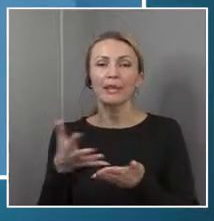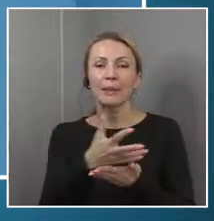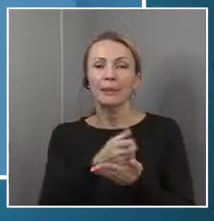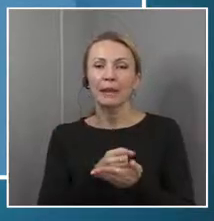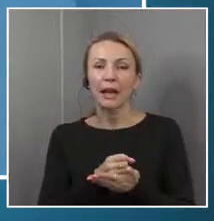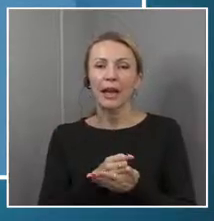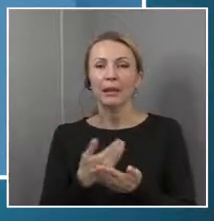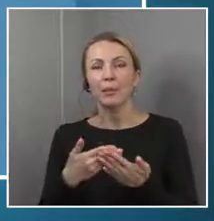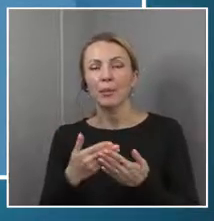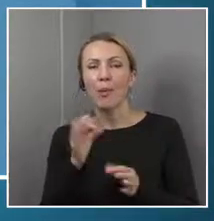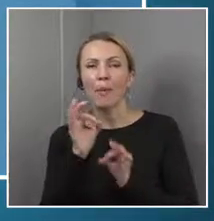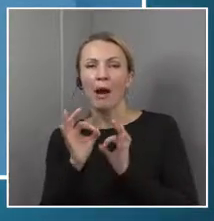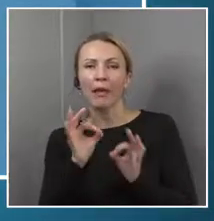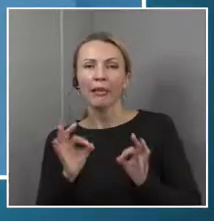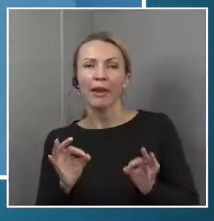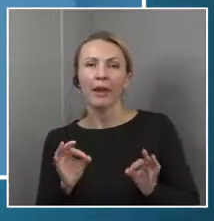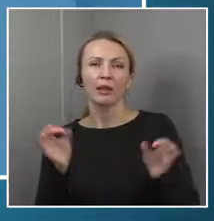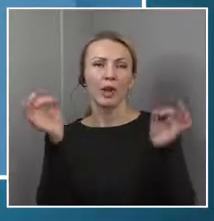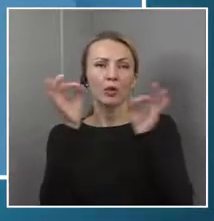So when people